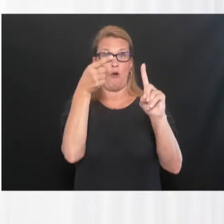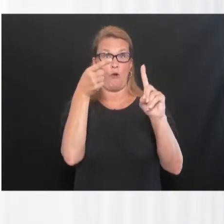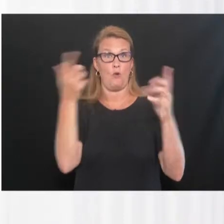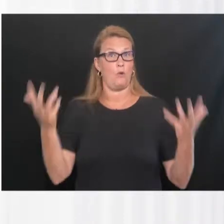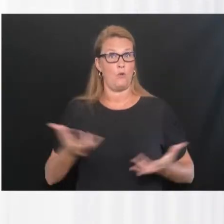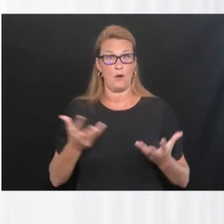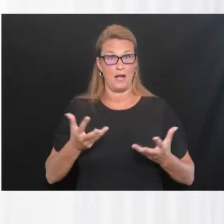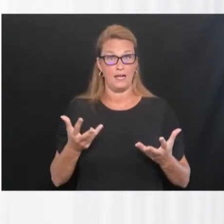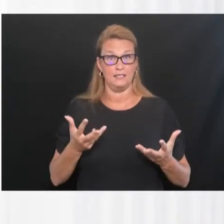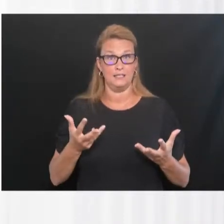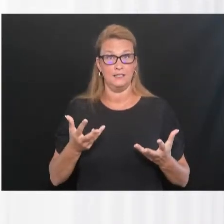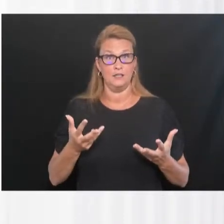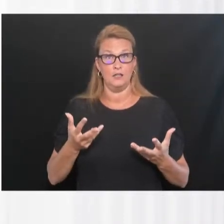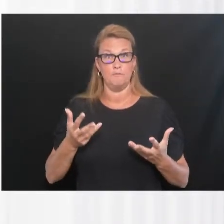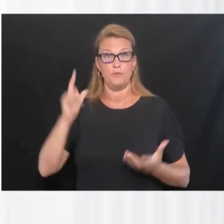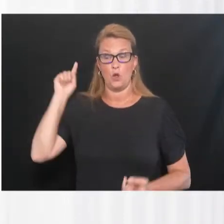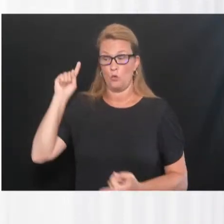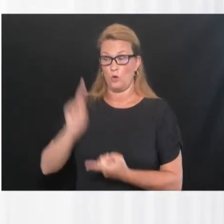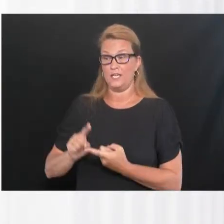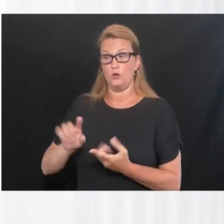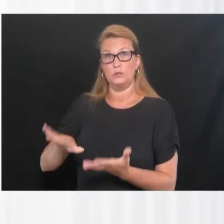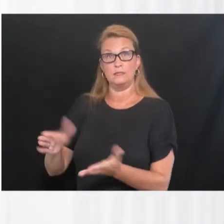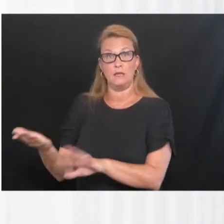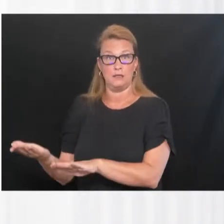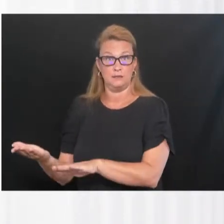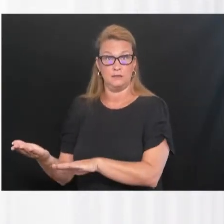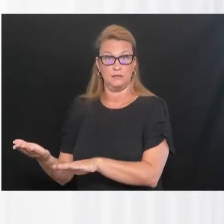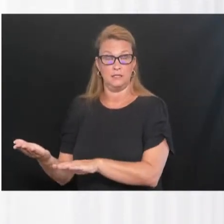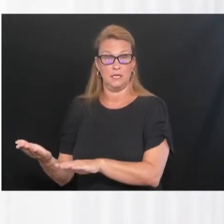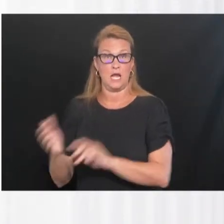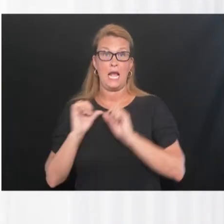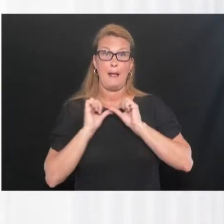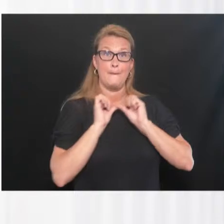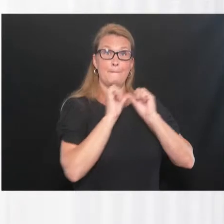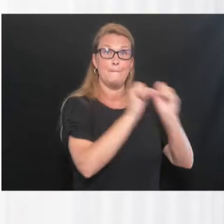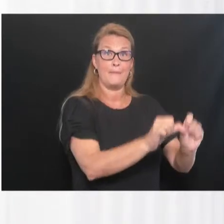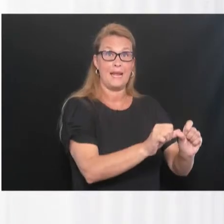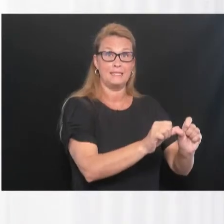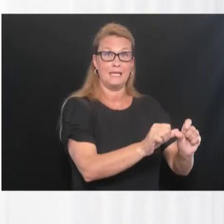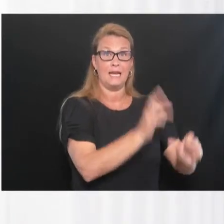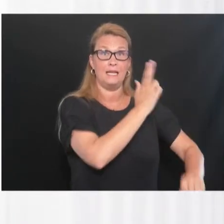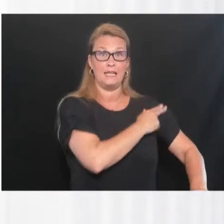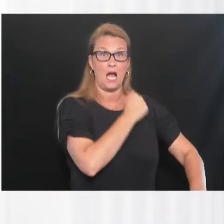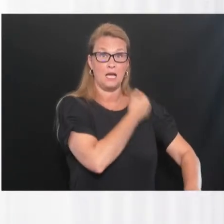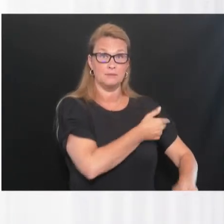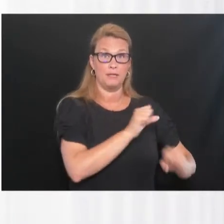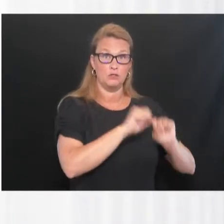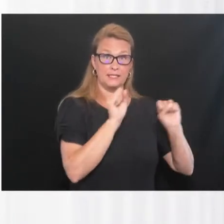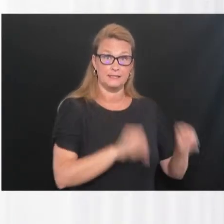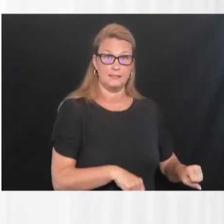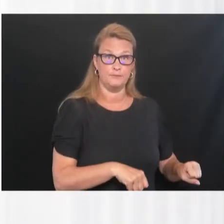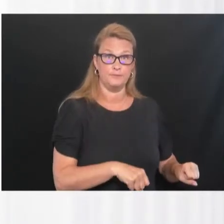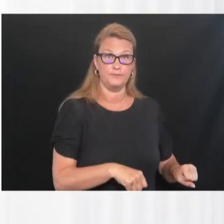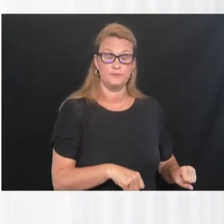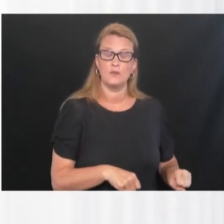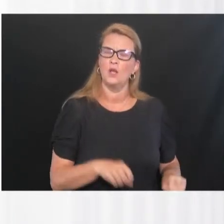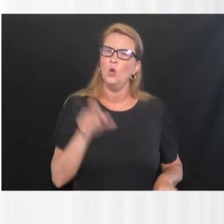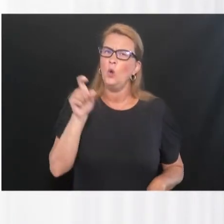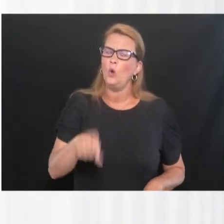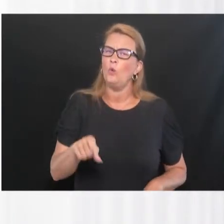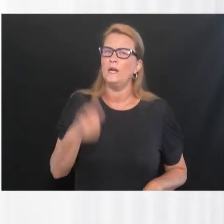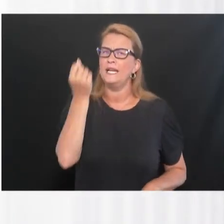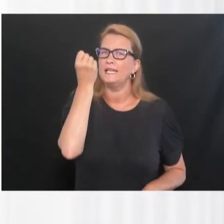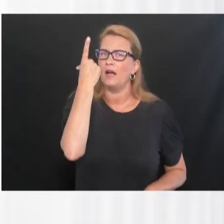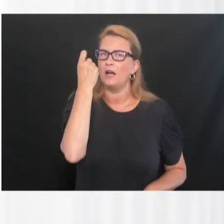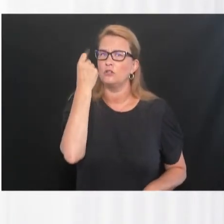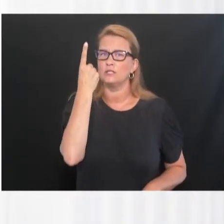the loss of life among West Virginians and maintaining the integrity of our hospital system. So we need to understand what we